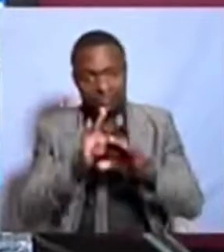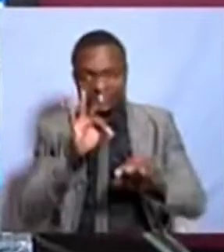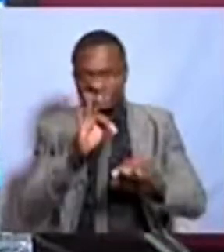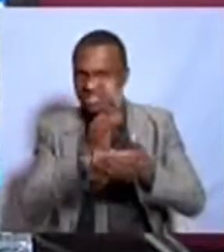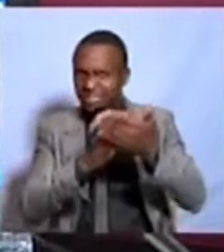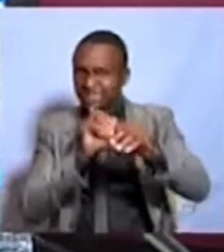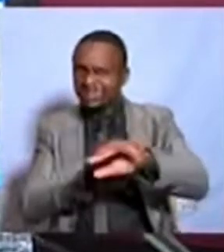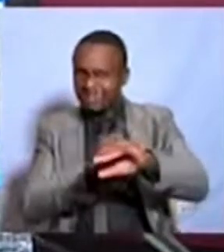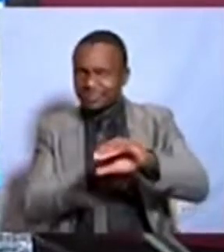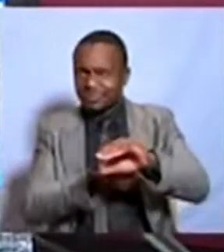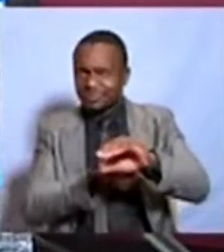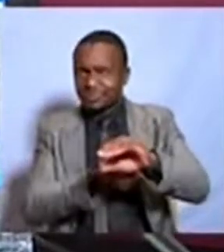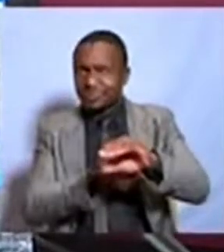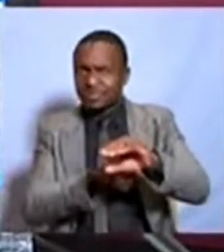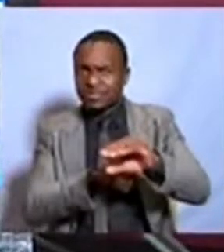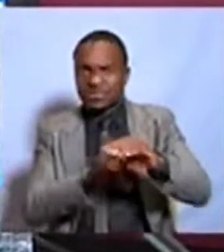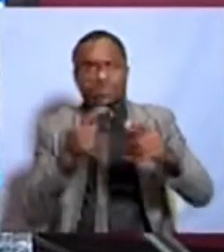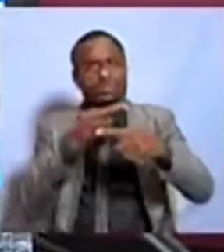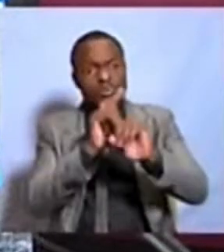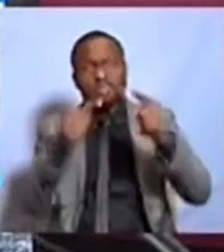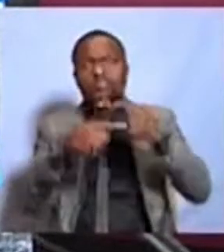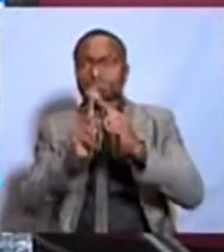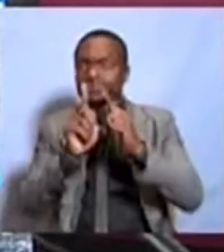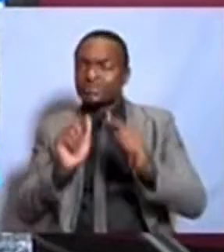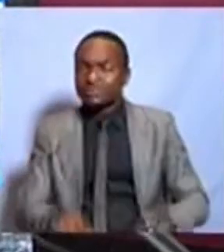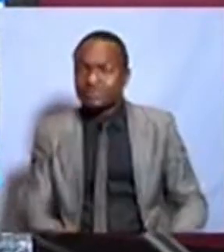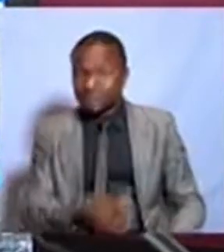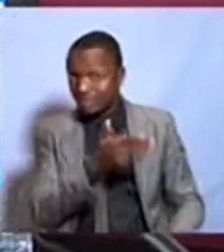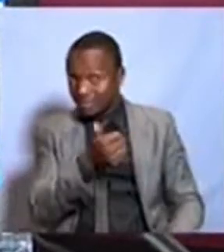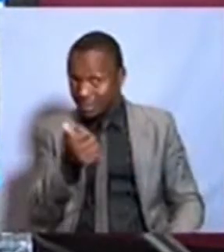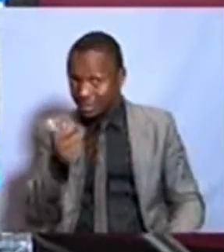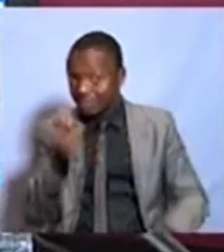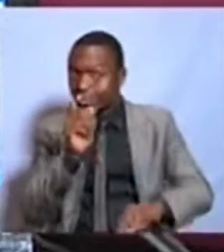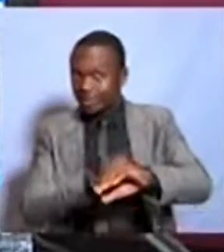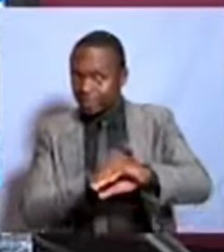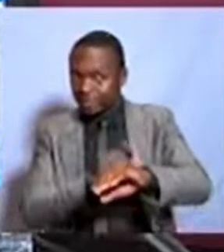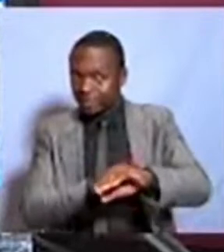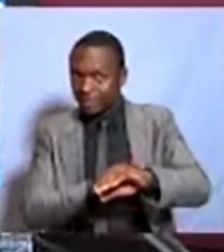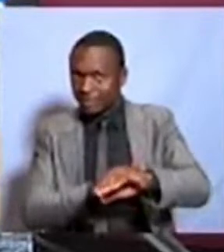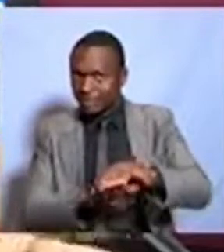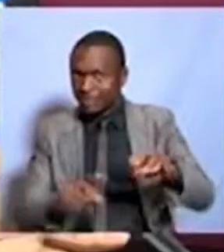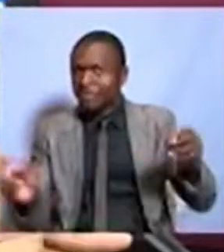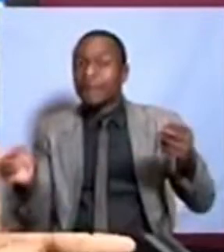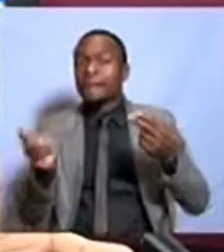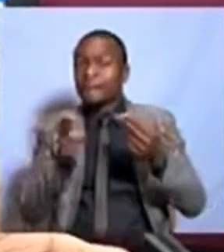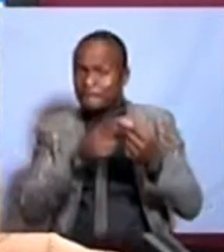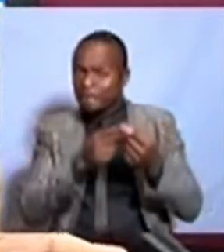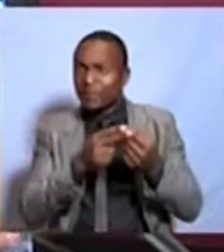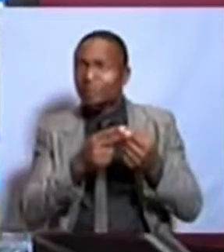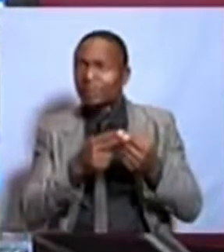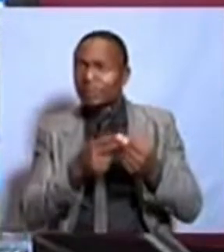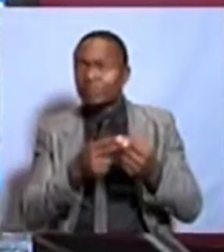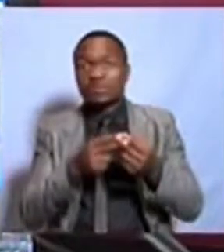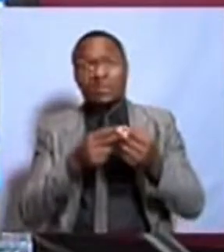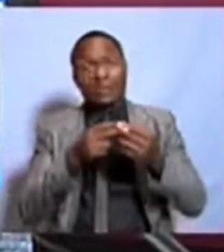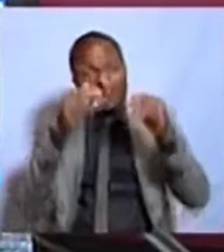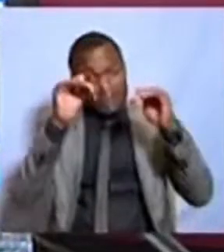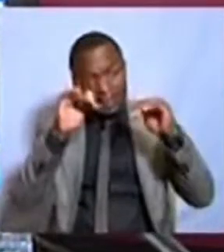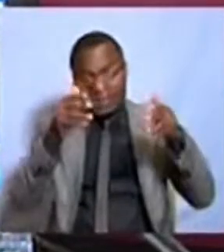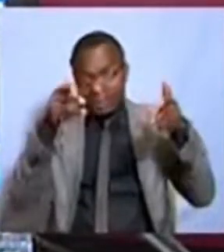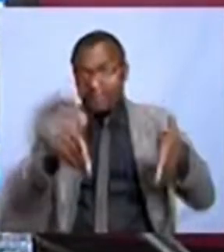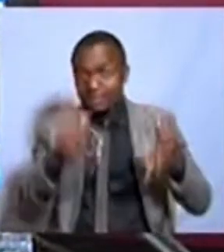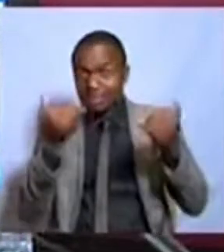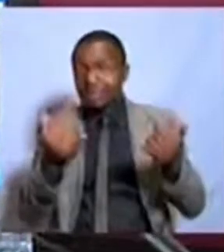they are clashing, and I remember a long time ago there was a term that was called double dipping. We have moved from double dipping, now we are calling it cash